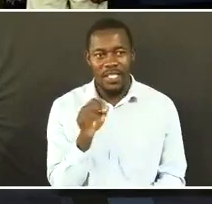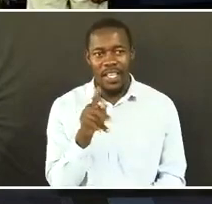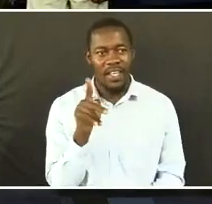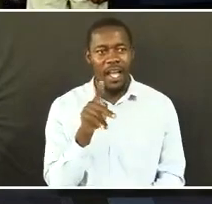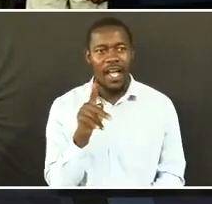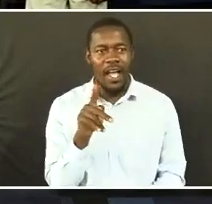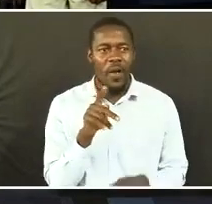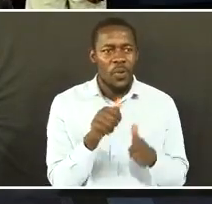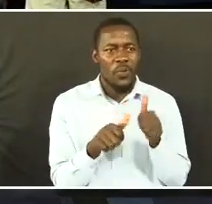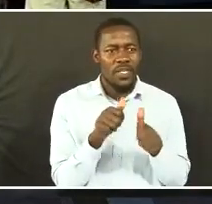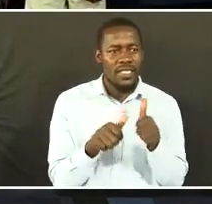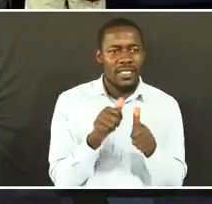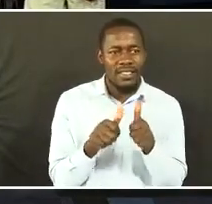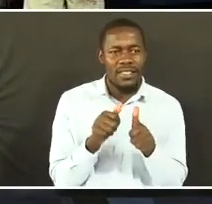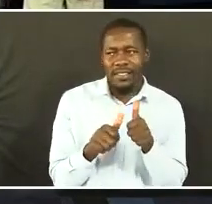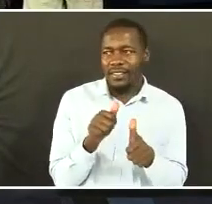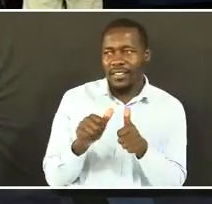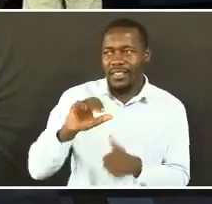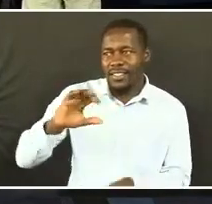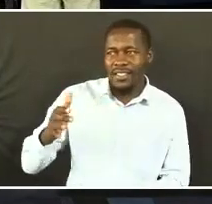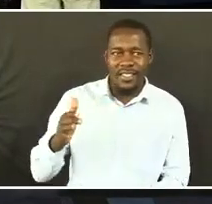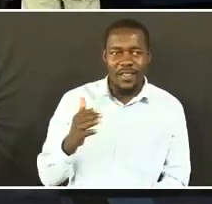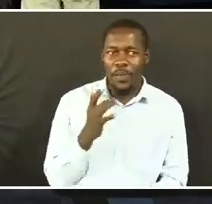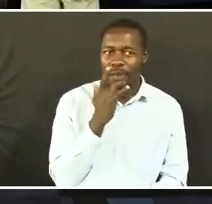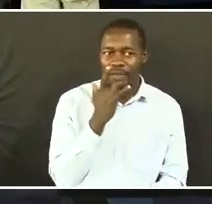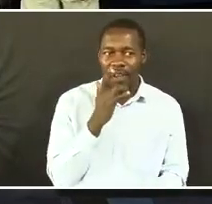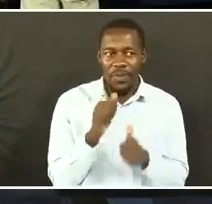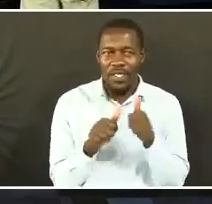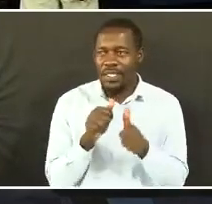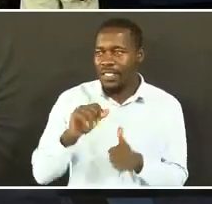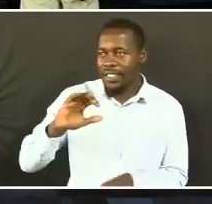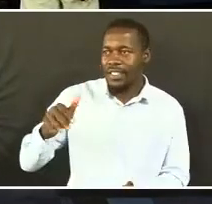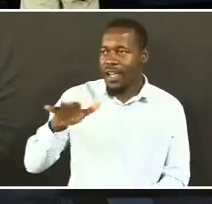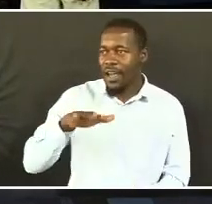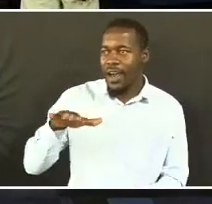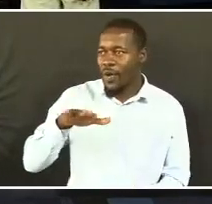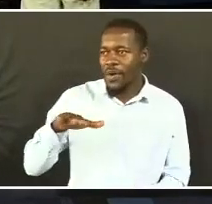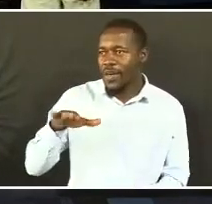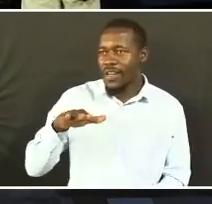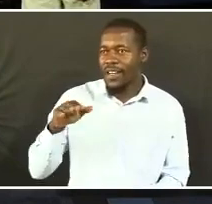Kenya, which city do you think he was living in? Oh, yes.